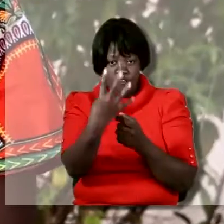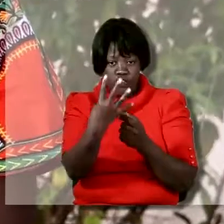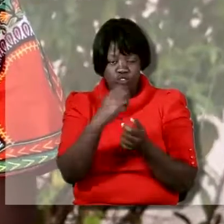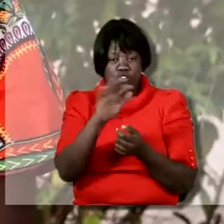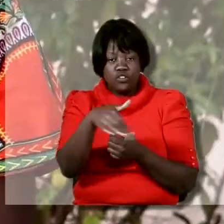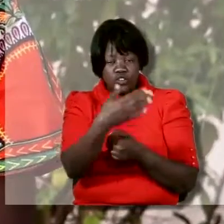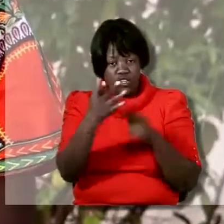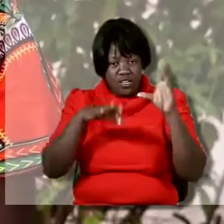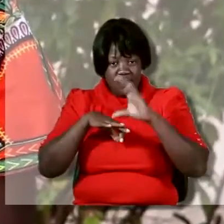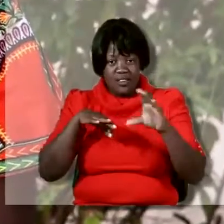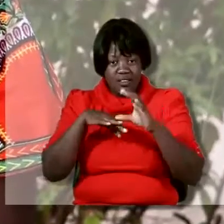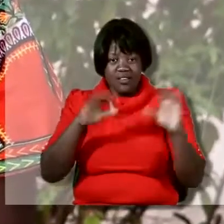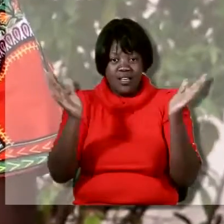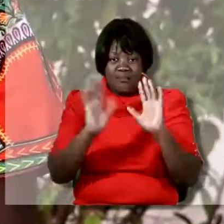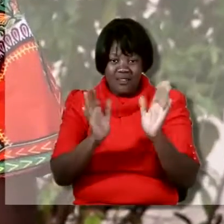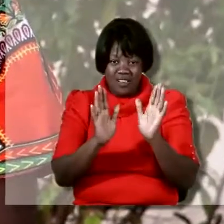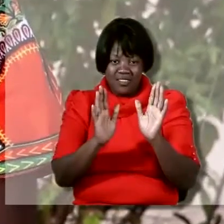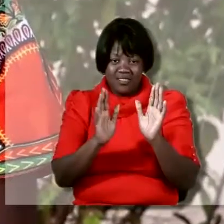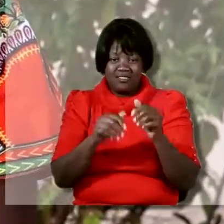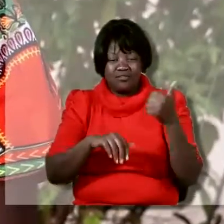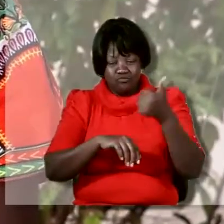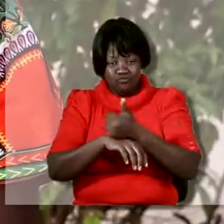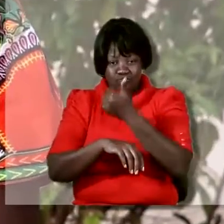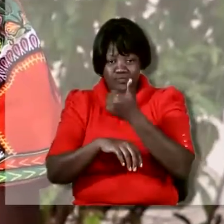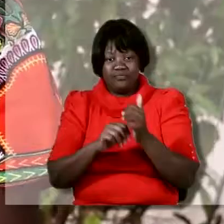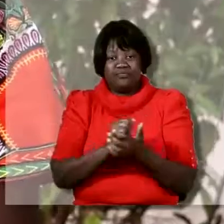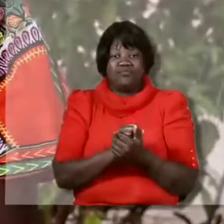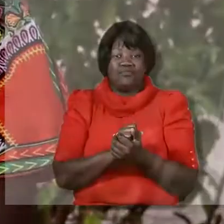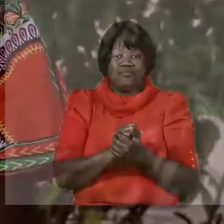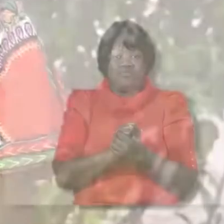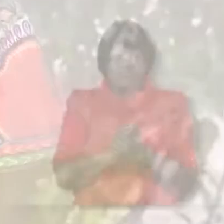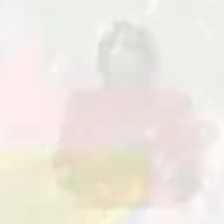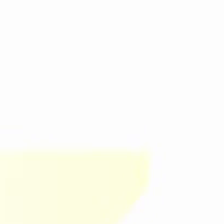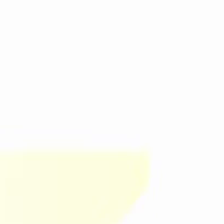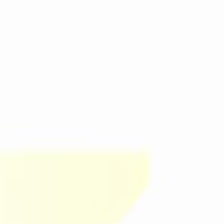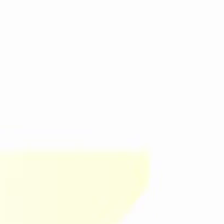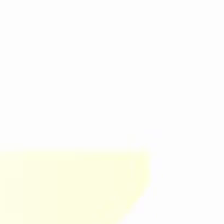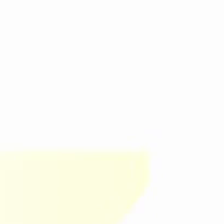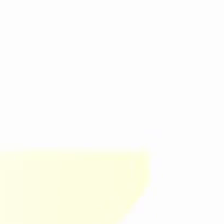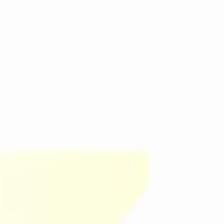From all of us here at NAMCAL, goodbye and good luck.